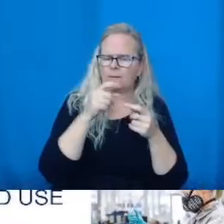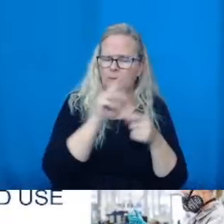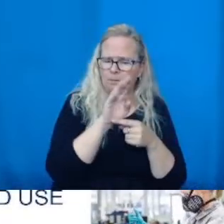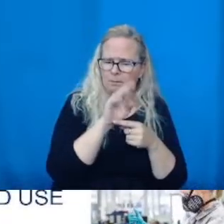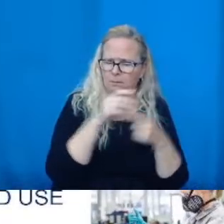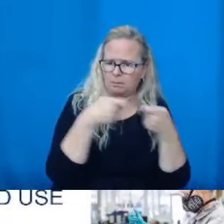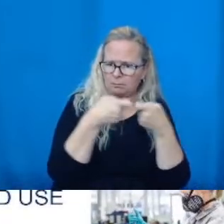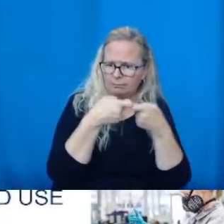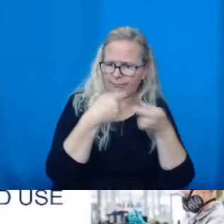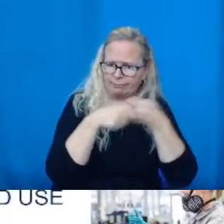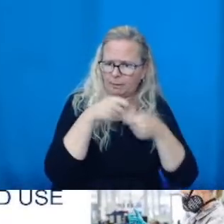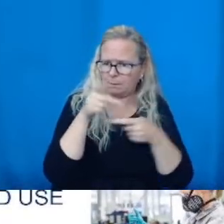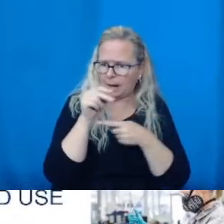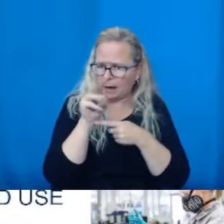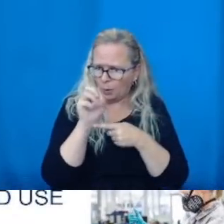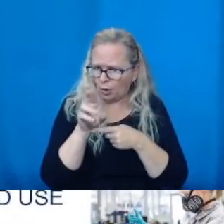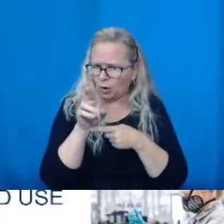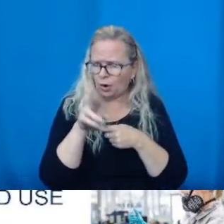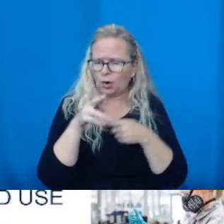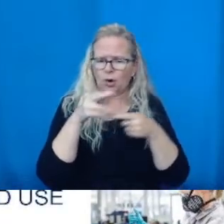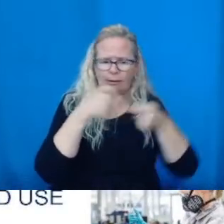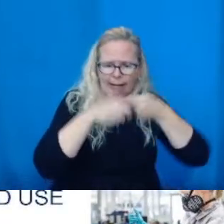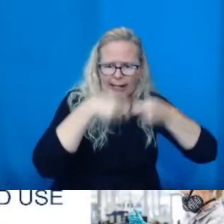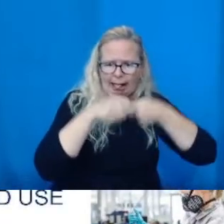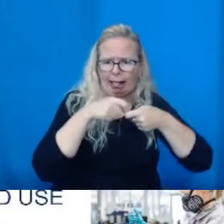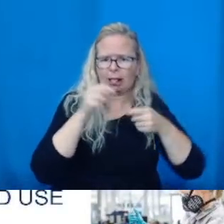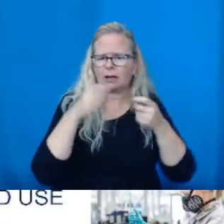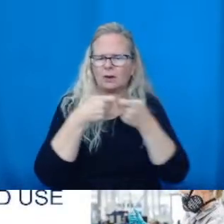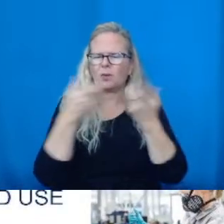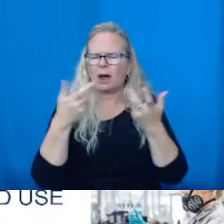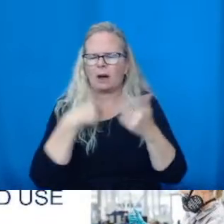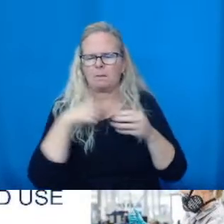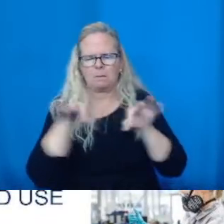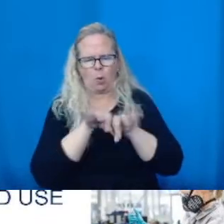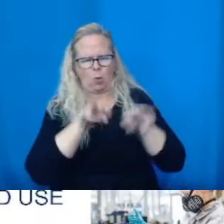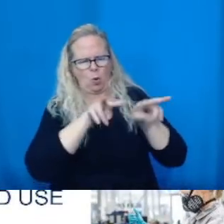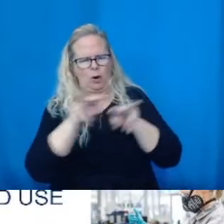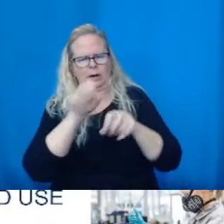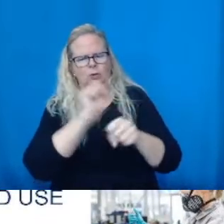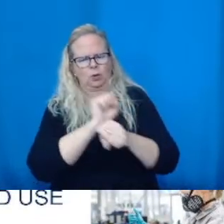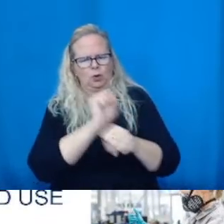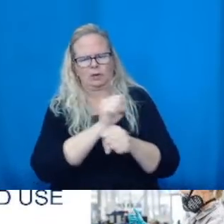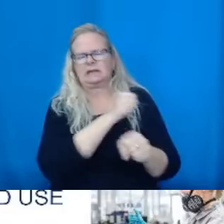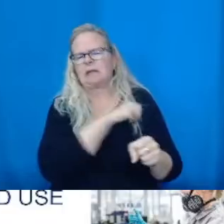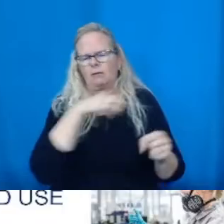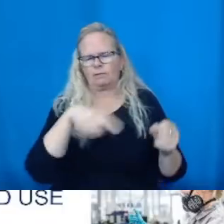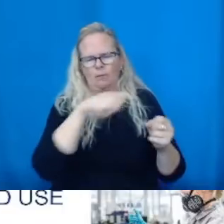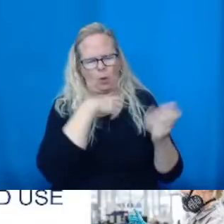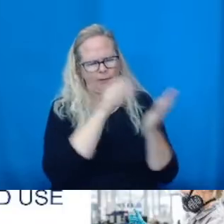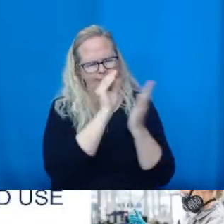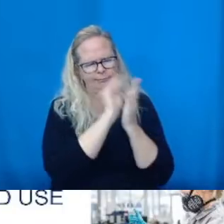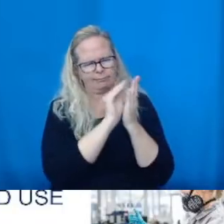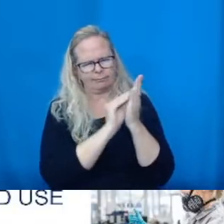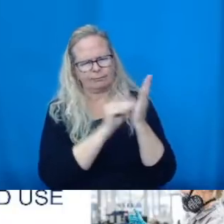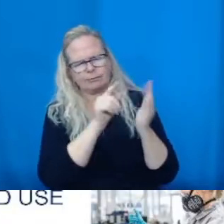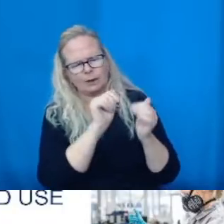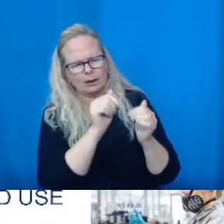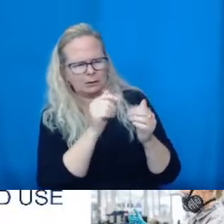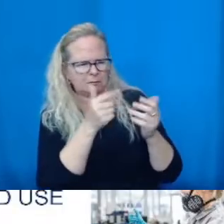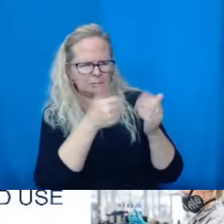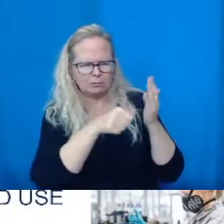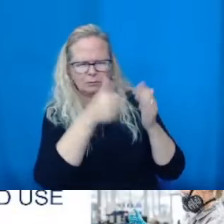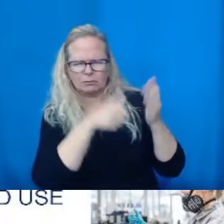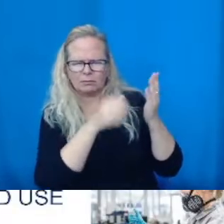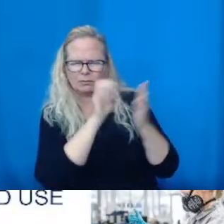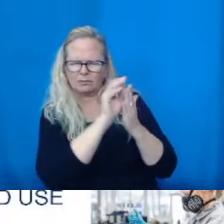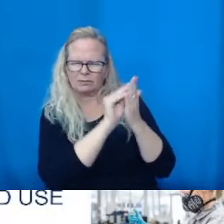It is mandated in legislation across Canada, and one solution that employers have at hand is the Canadian standard, the